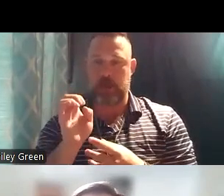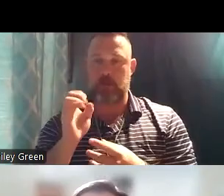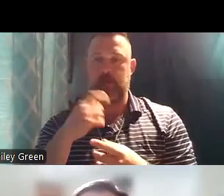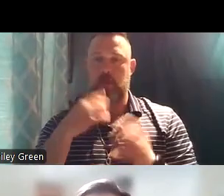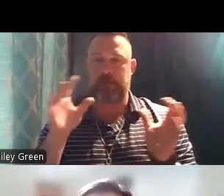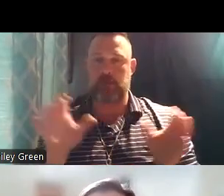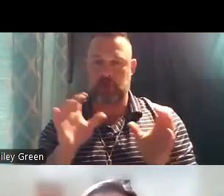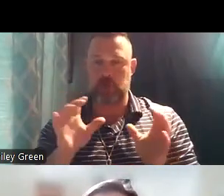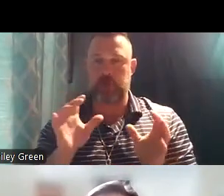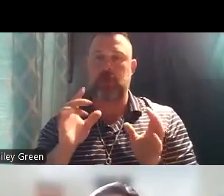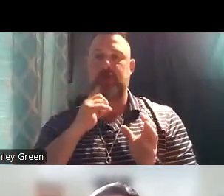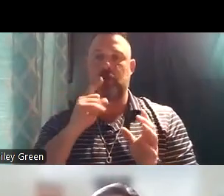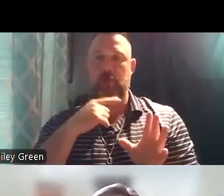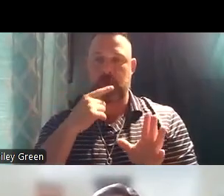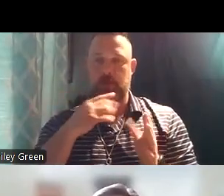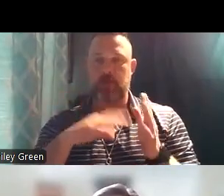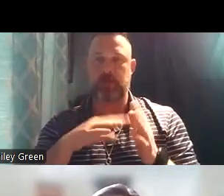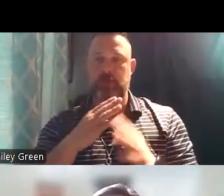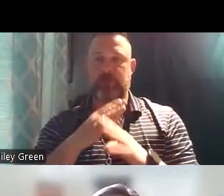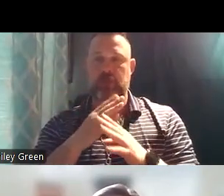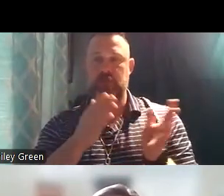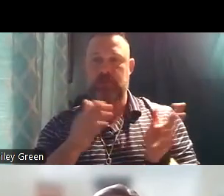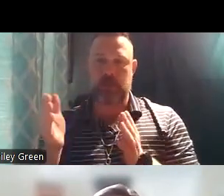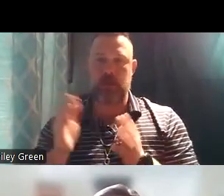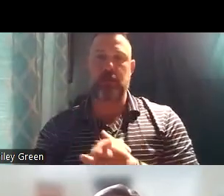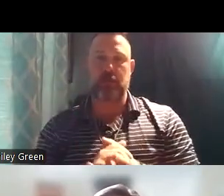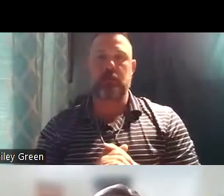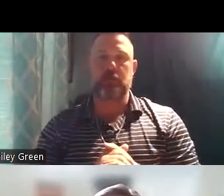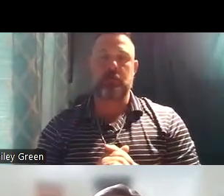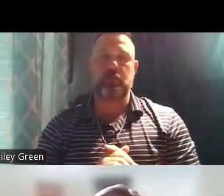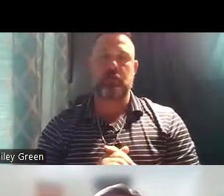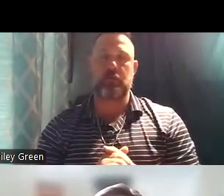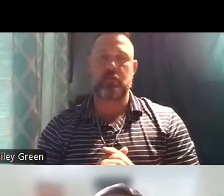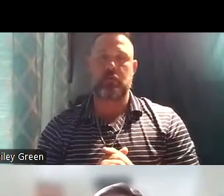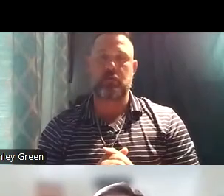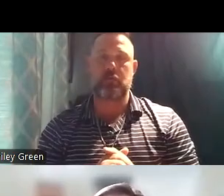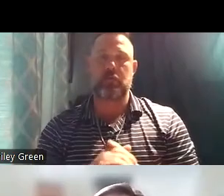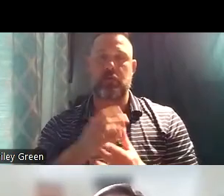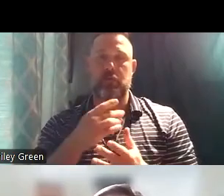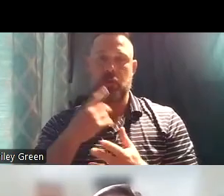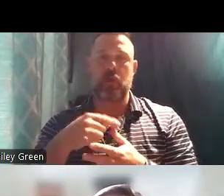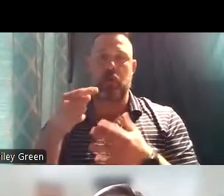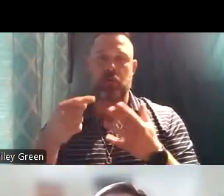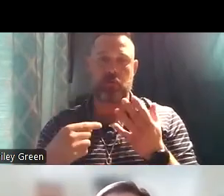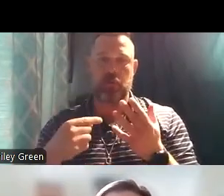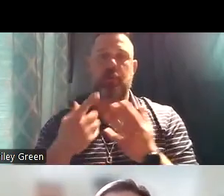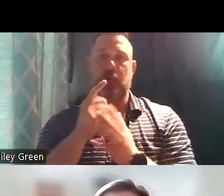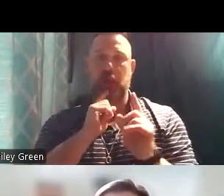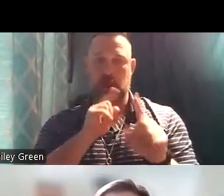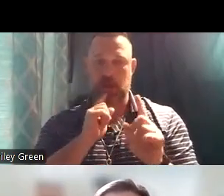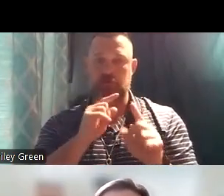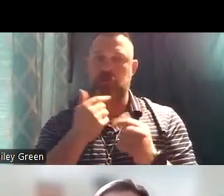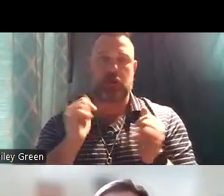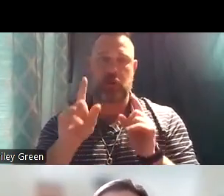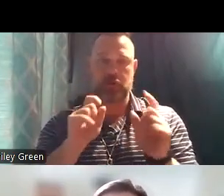been doing in terms of the population-based prevention planning. And we'll go through that and then be able to answer any questions that you